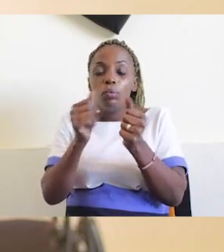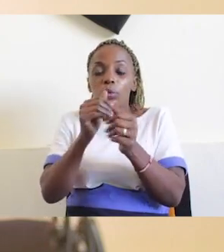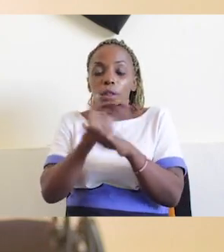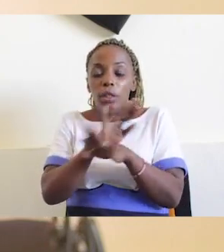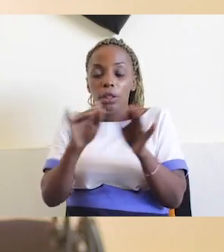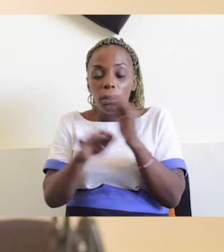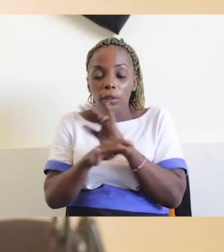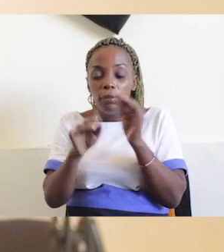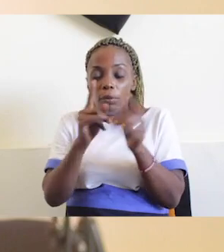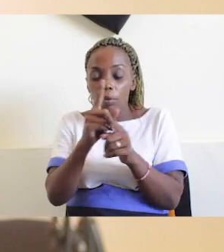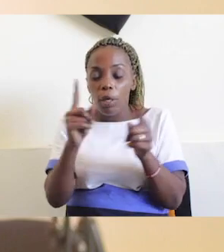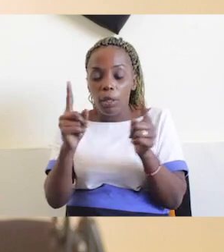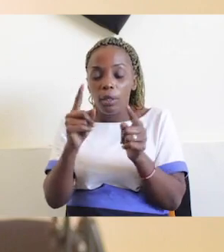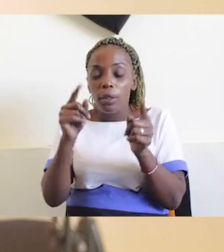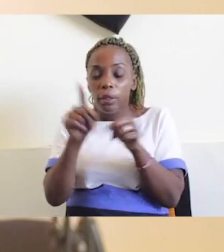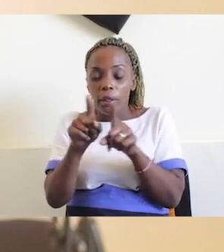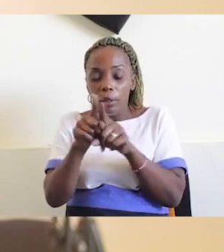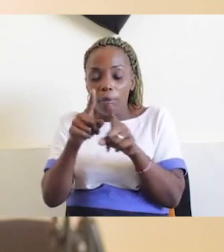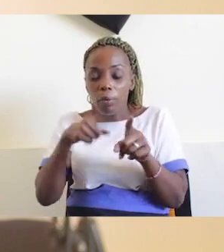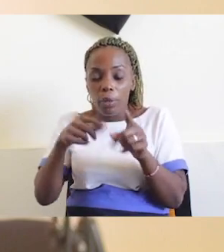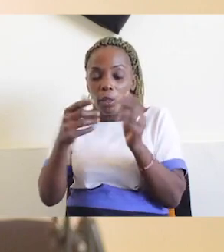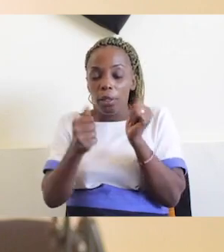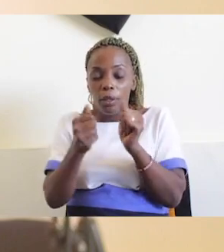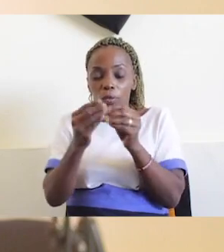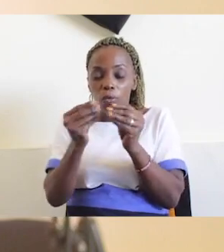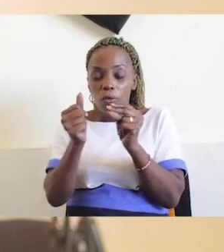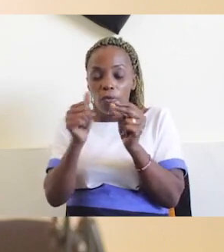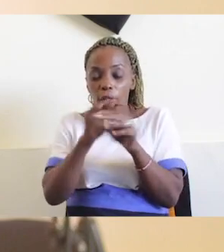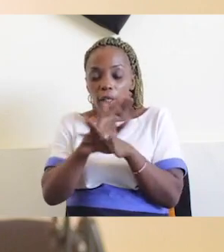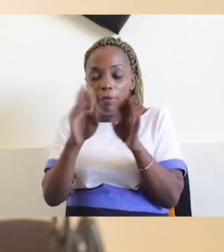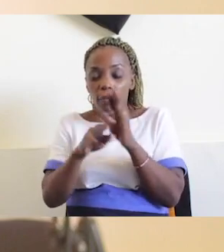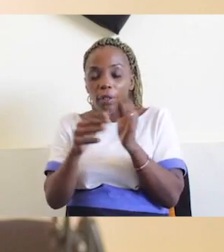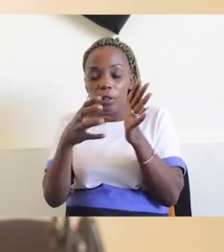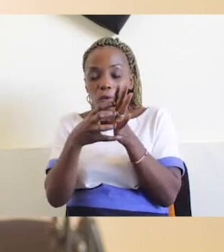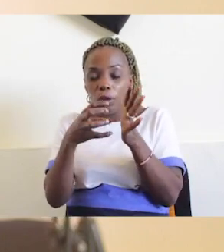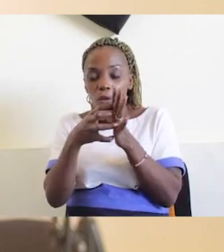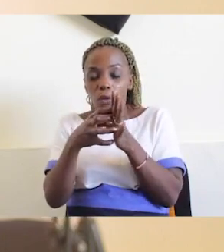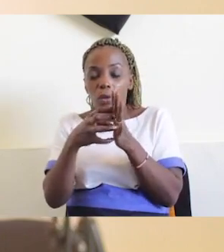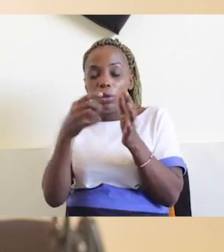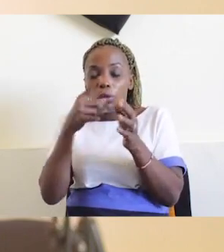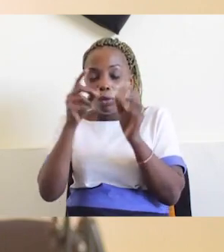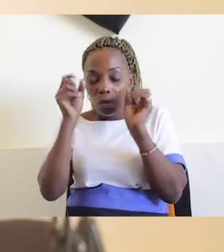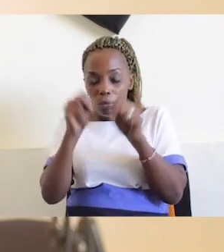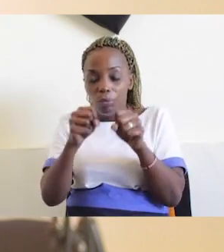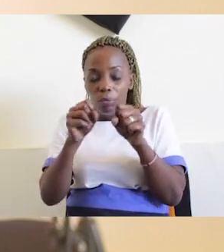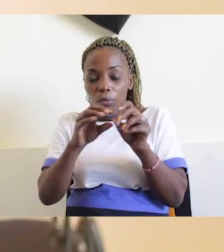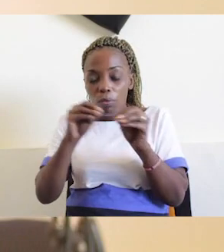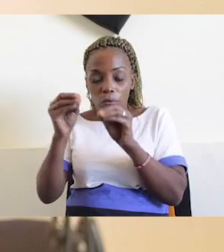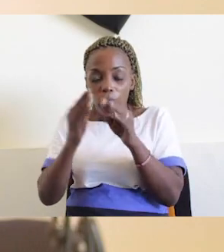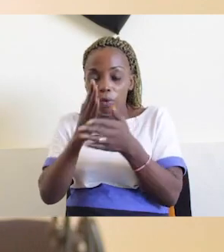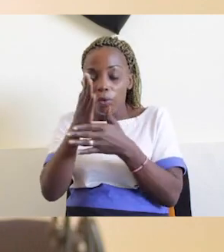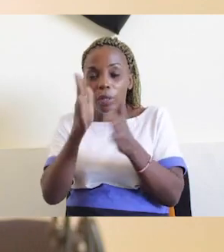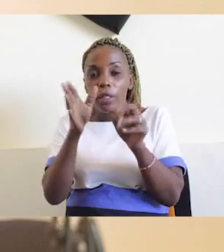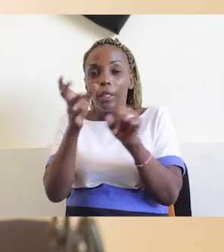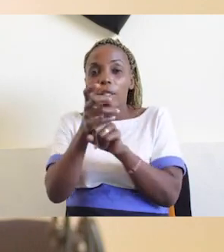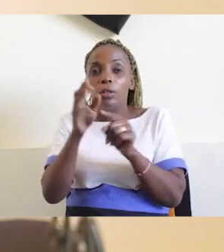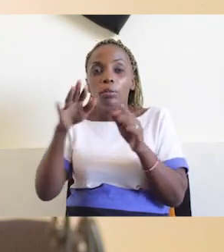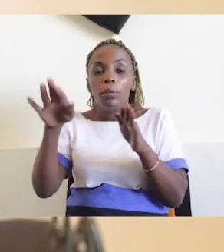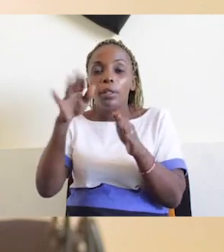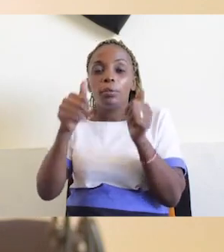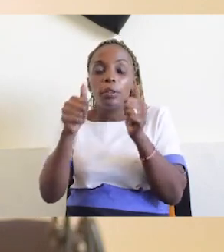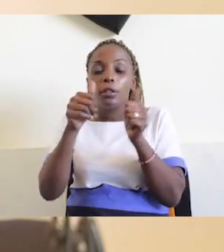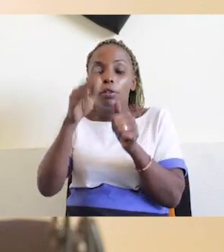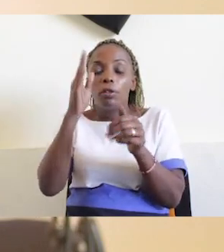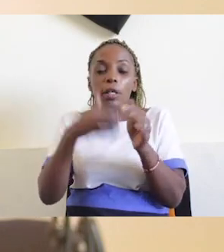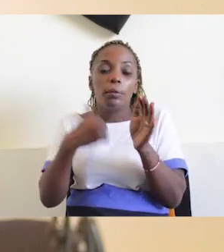also need to deal with these same situations so that we can persist through and get to the place that God